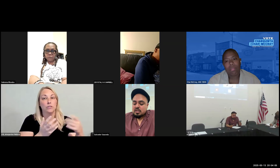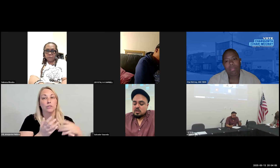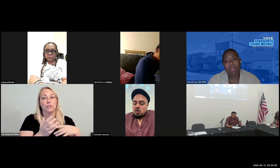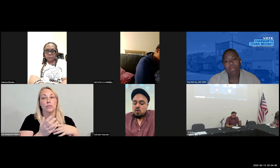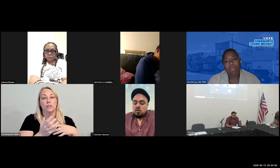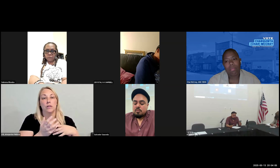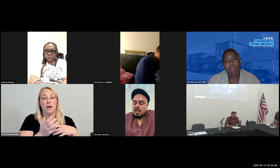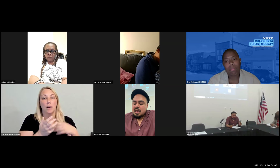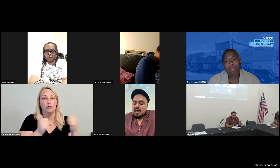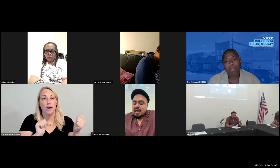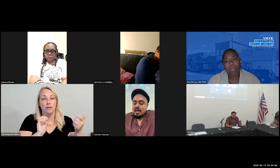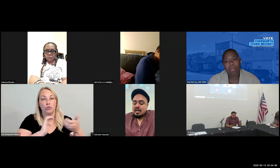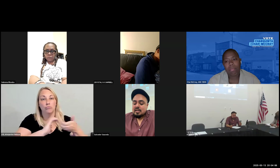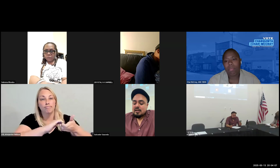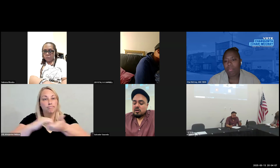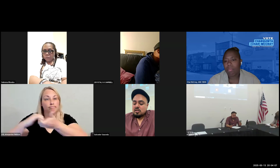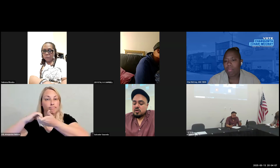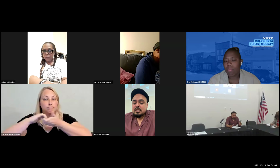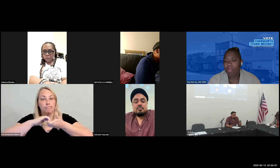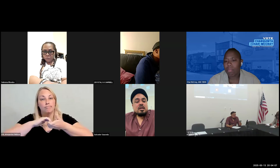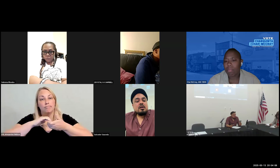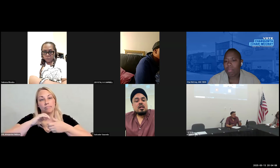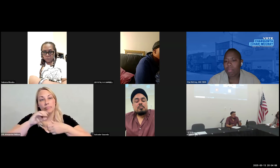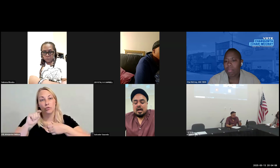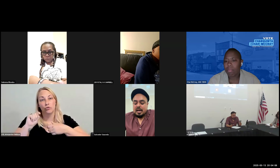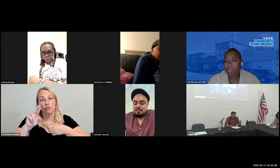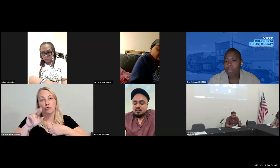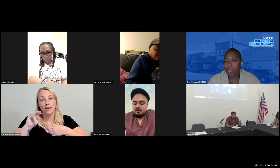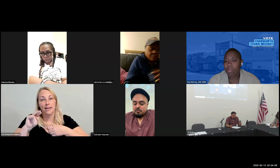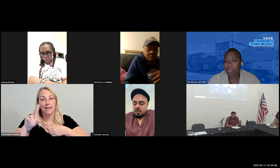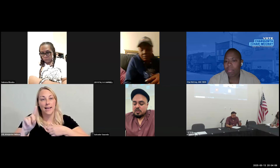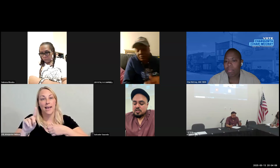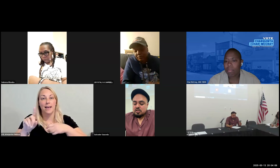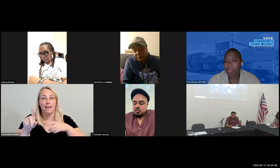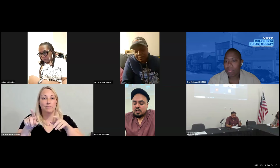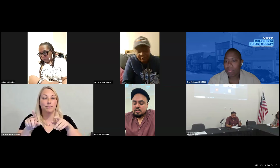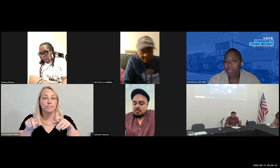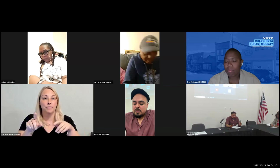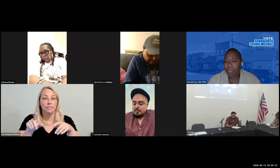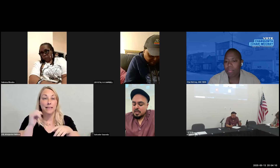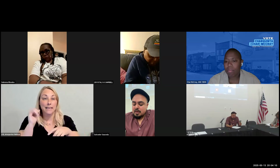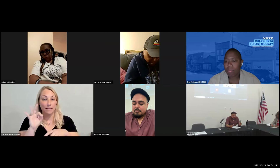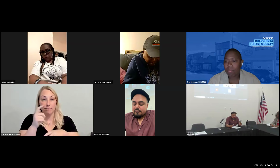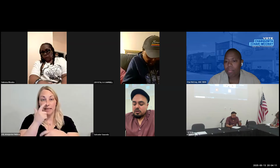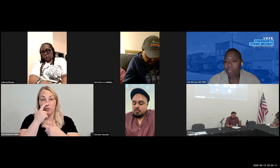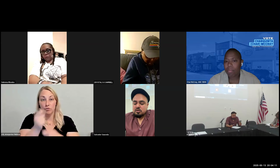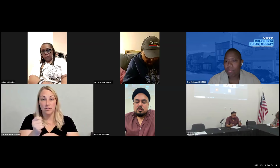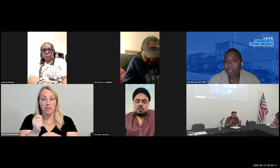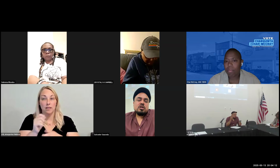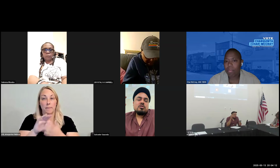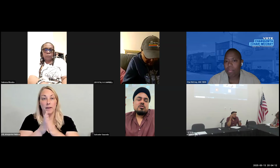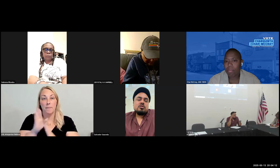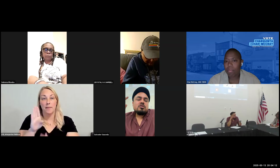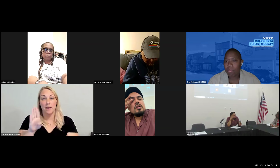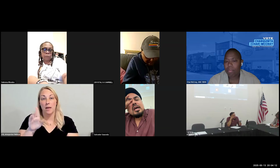the neighborhood as a whole. And if you're interested in being a block captain, feel free to reach out directly to me. My phone number